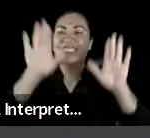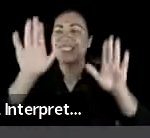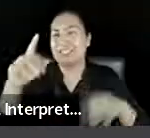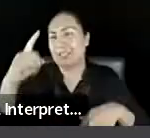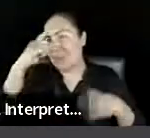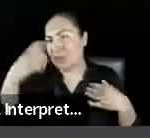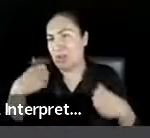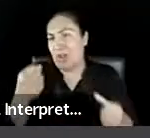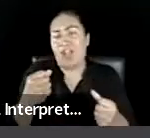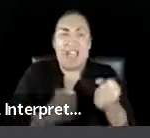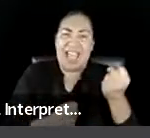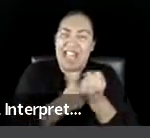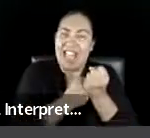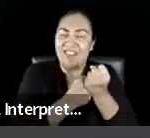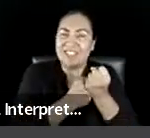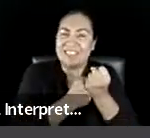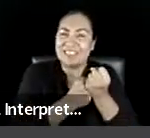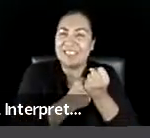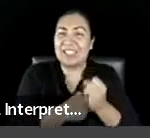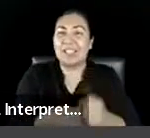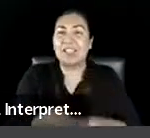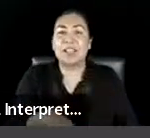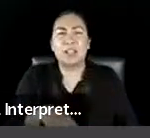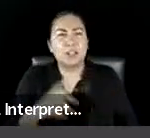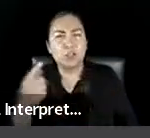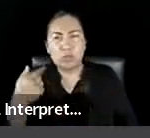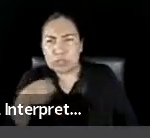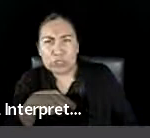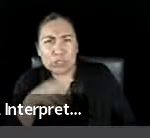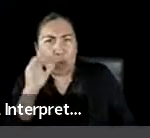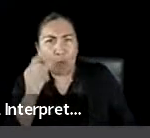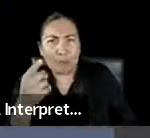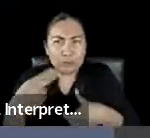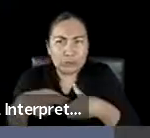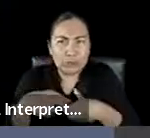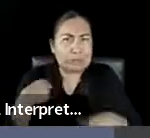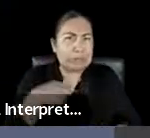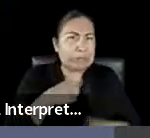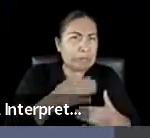hopefully we're going to get both of us here on stage here in just one second. Karamo, appreciate your patience.